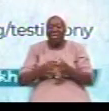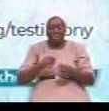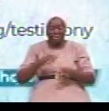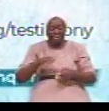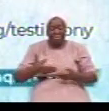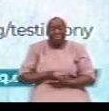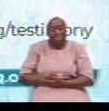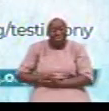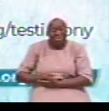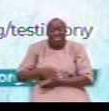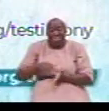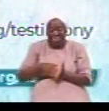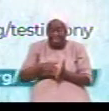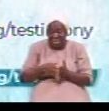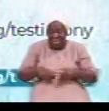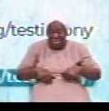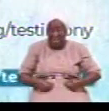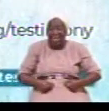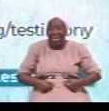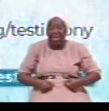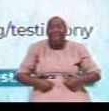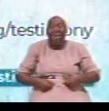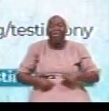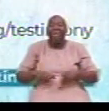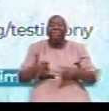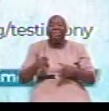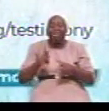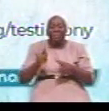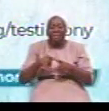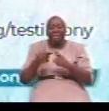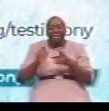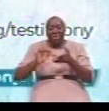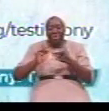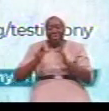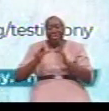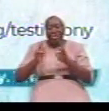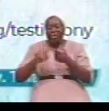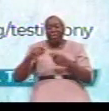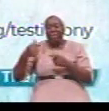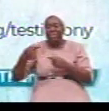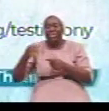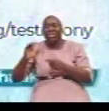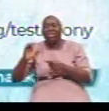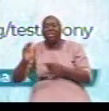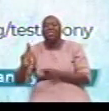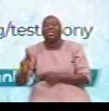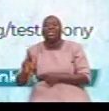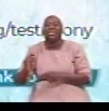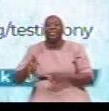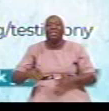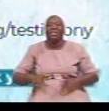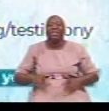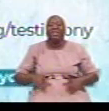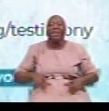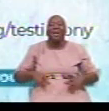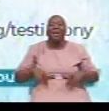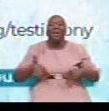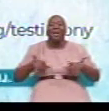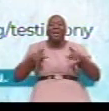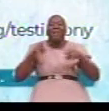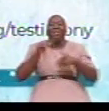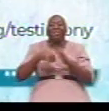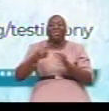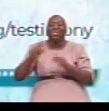way to the maternity unit and then connected to the GCK live in